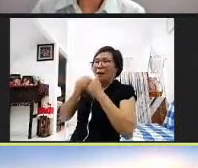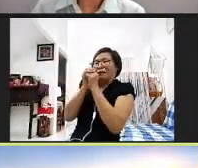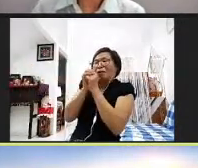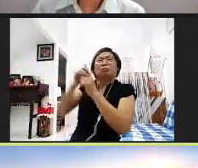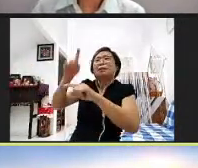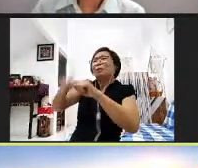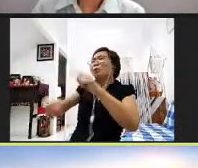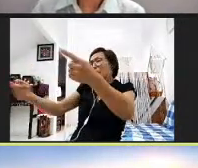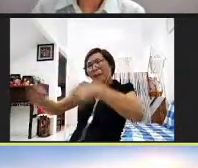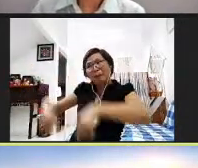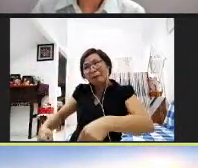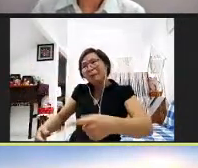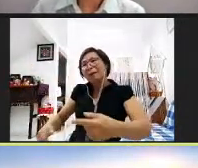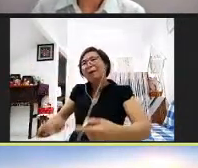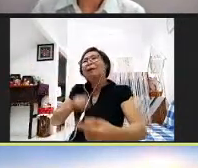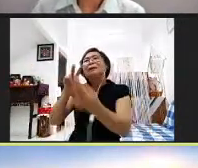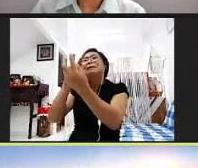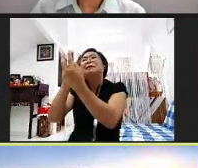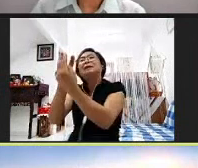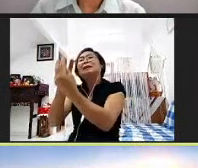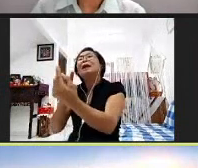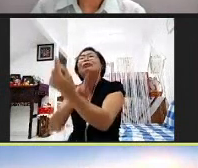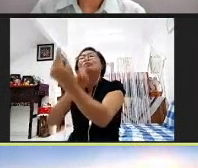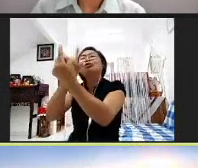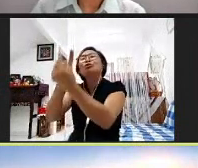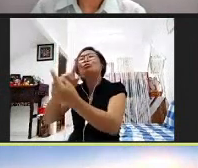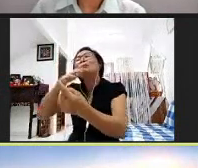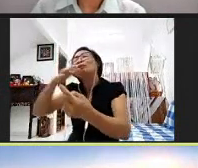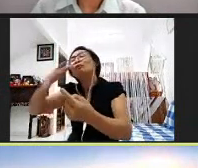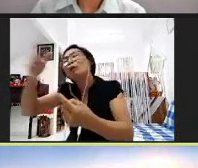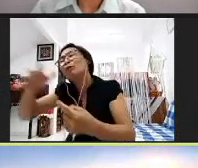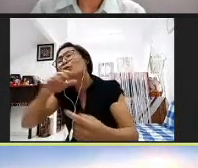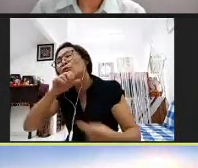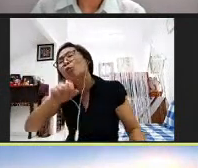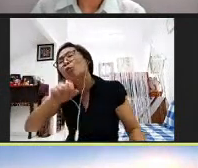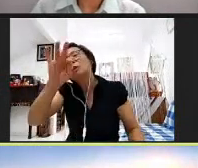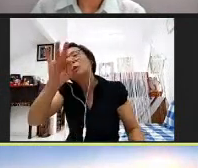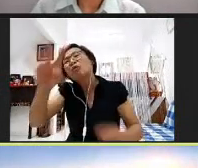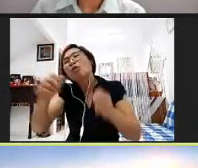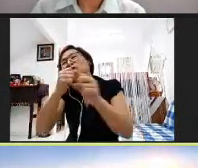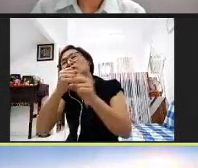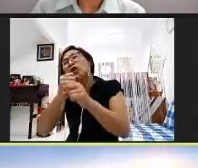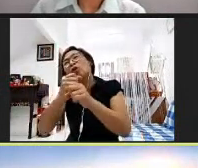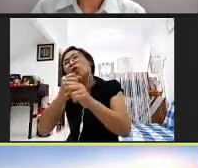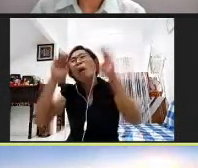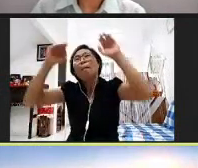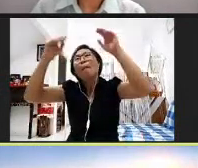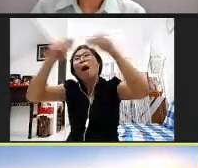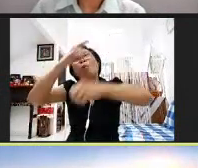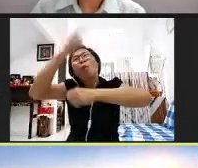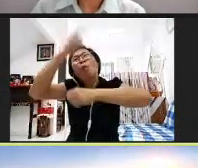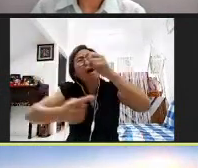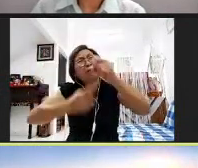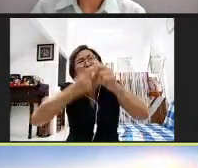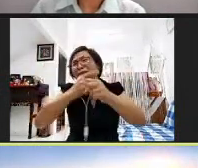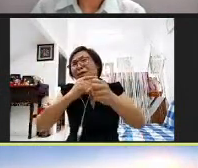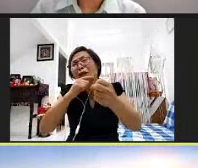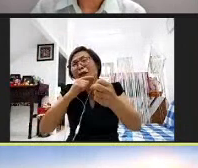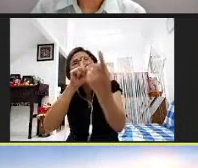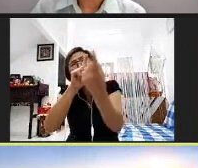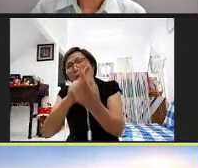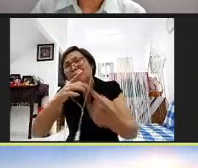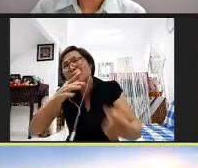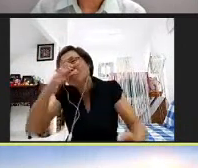I can't see my grandmother, who is 94 years old, back in Pahang for one whole year. You see, so we are